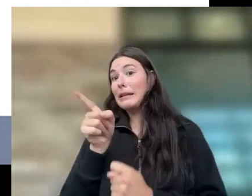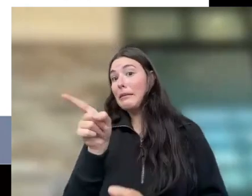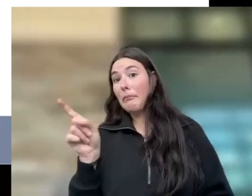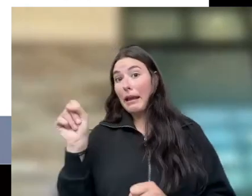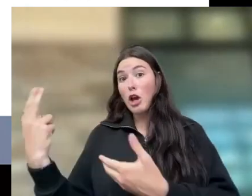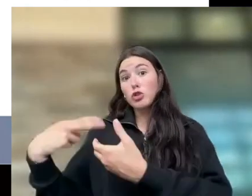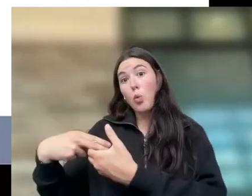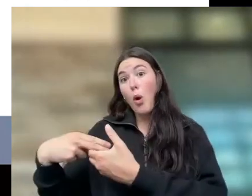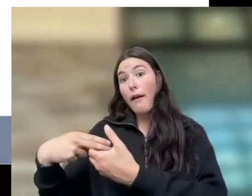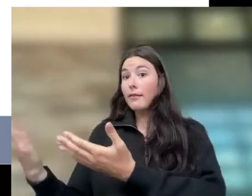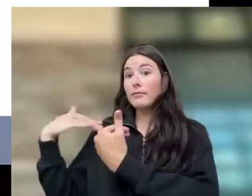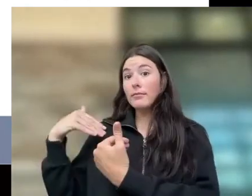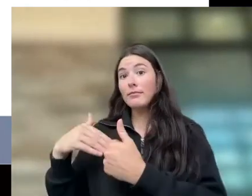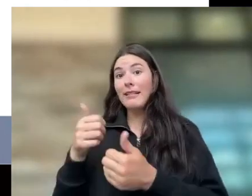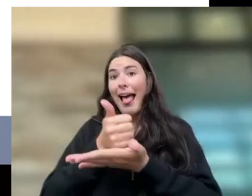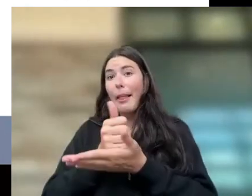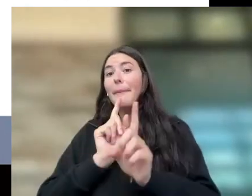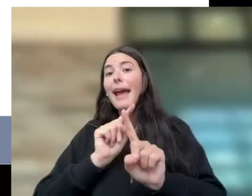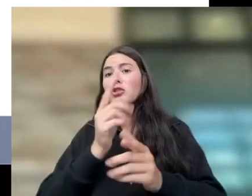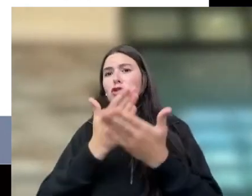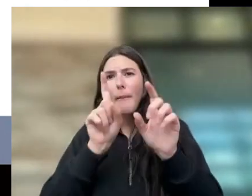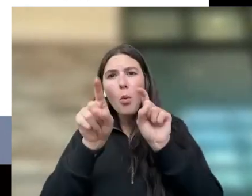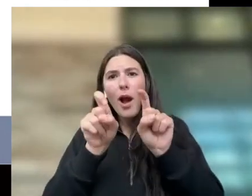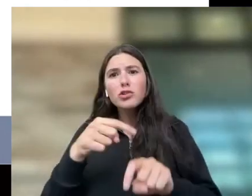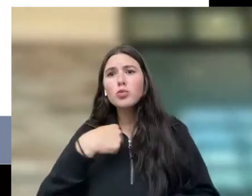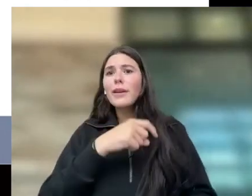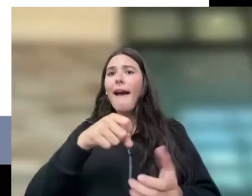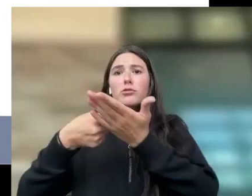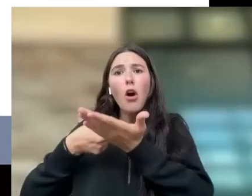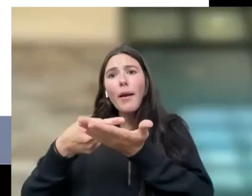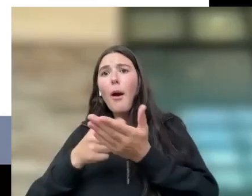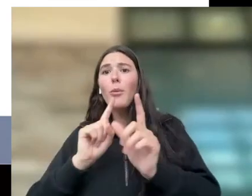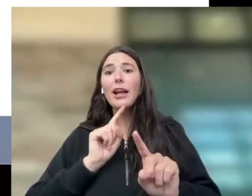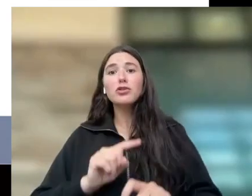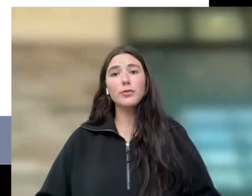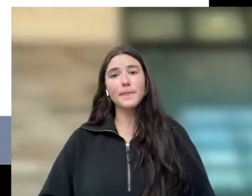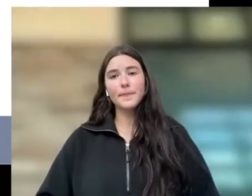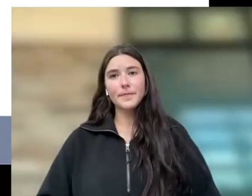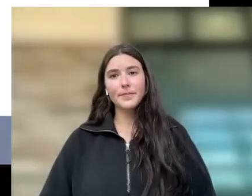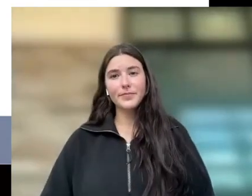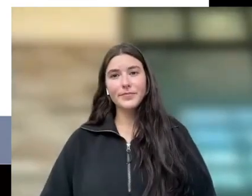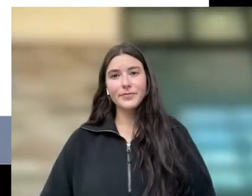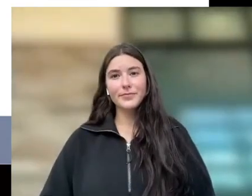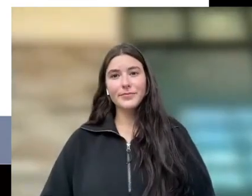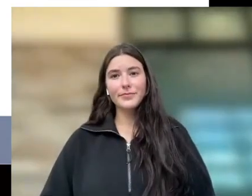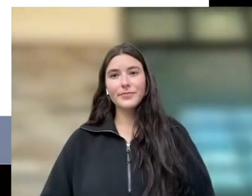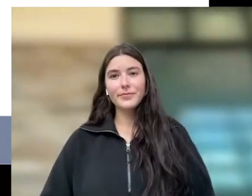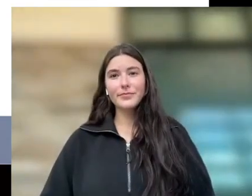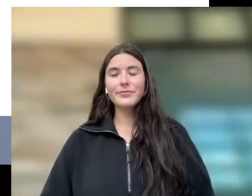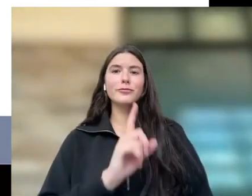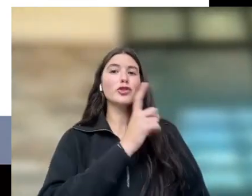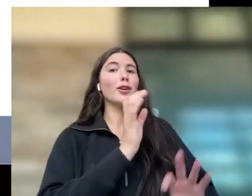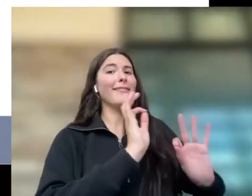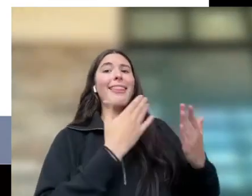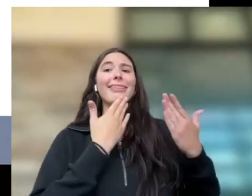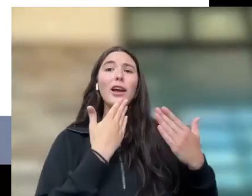help, um, find a couple that we want to answer, that would be great. Correct. Thank you so much, Nora. First